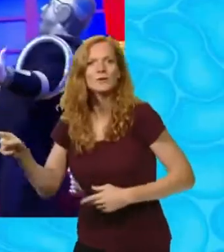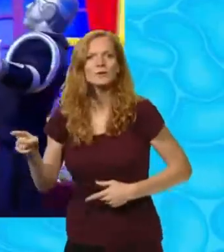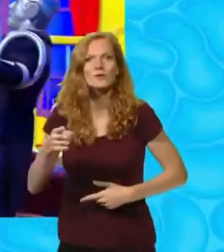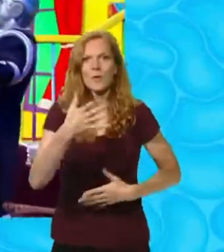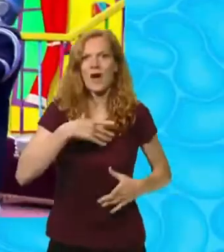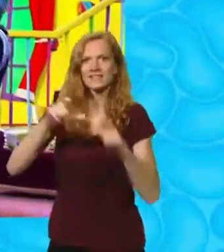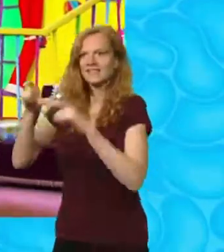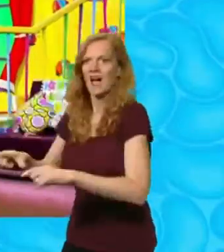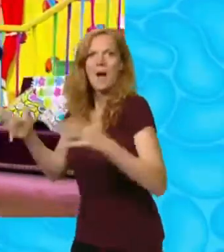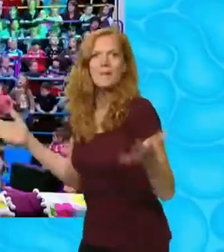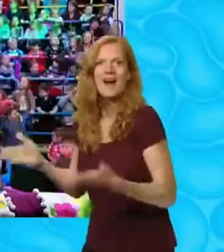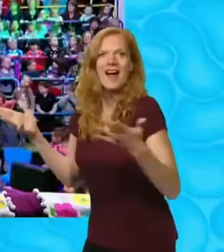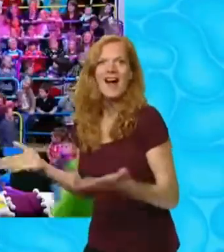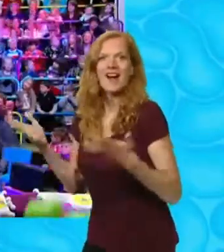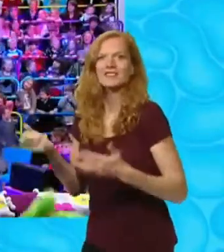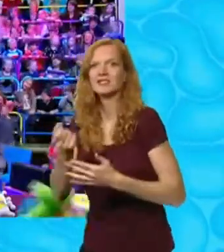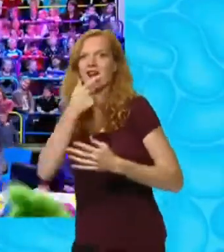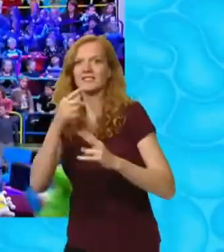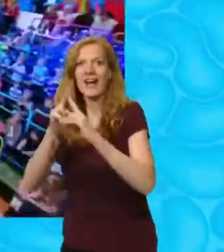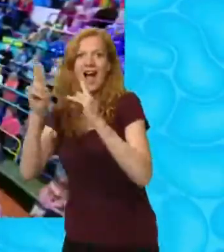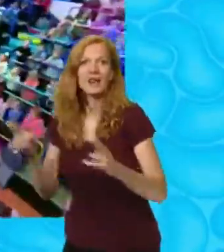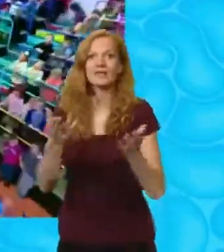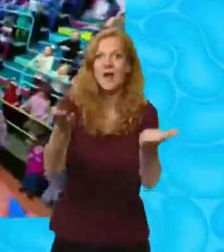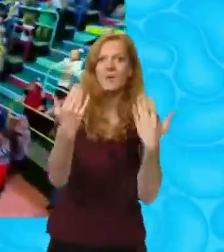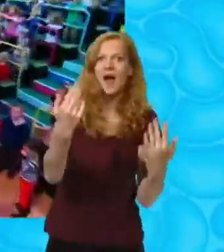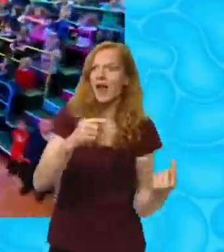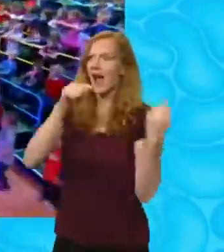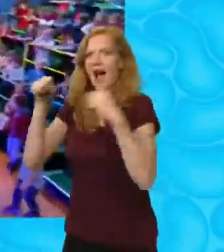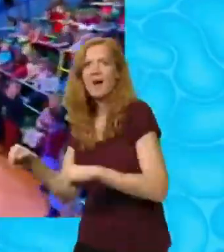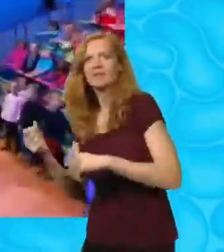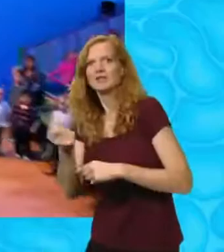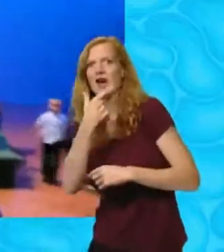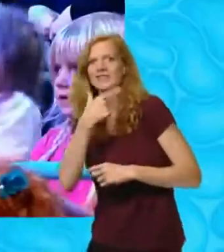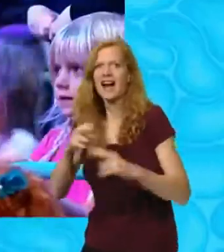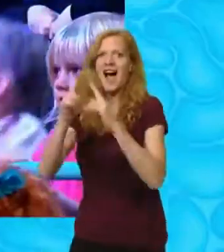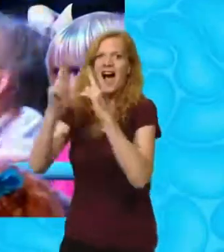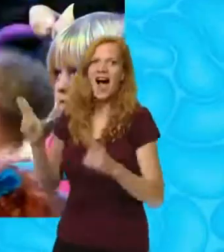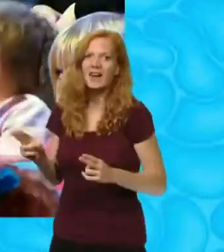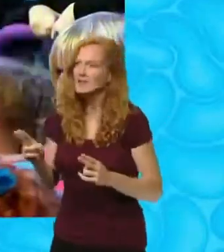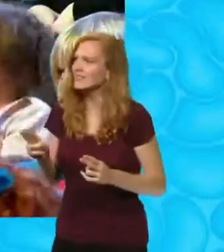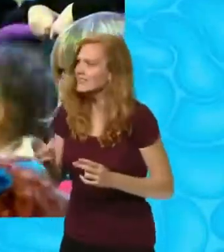in. Everybody's welcome here. A dusting pal. Everybody's welcome here. A